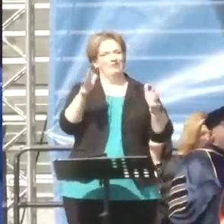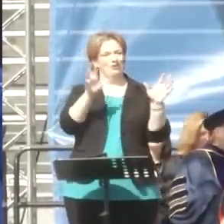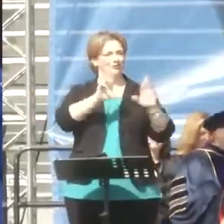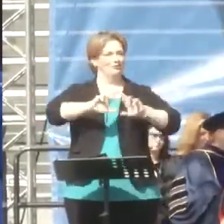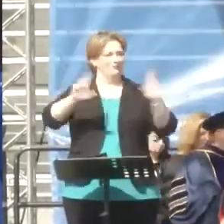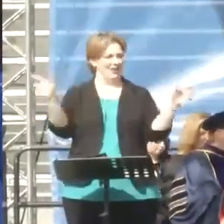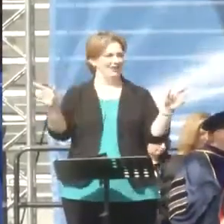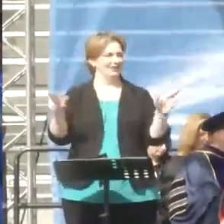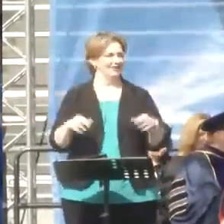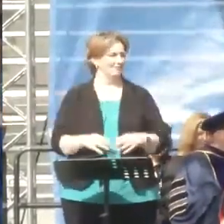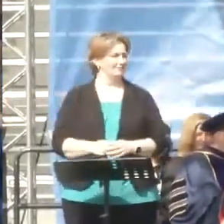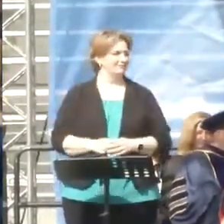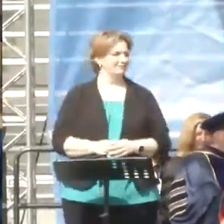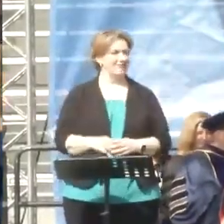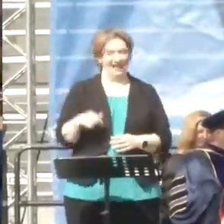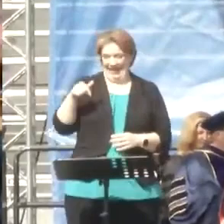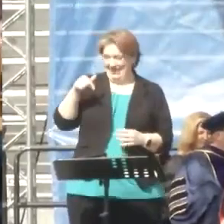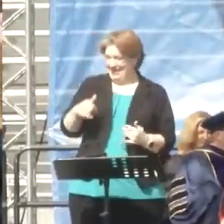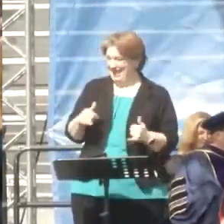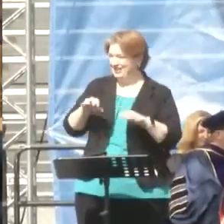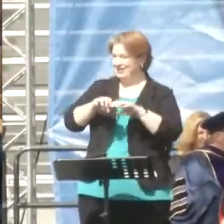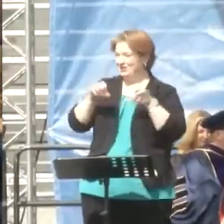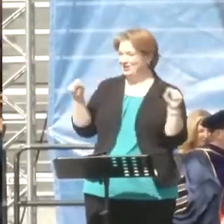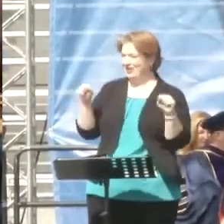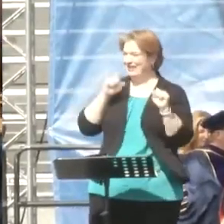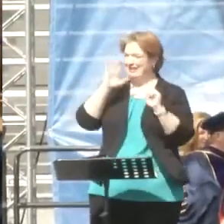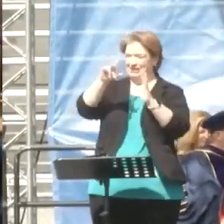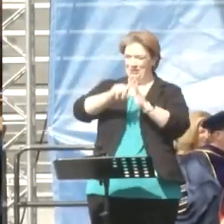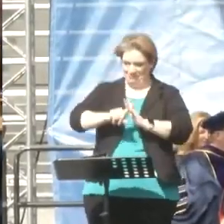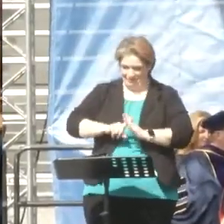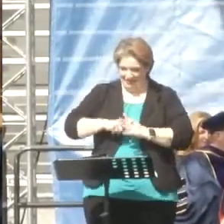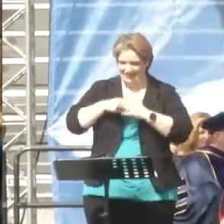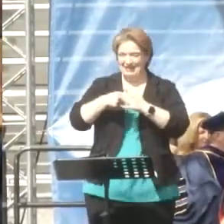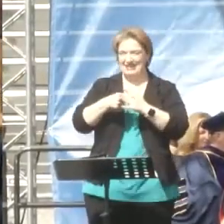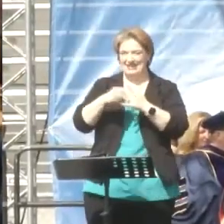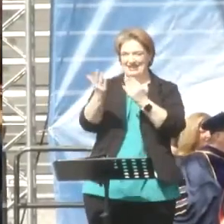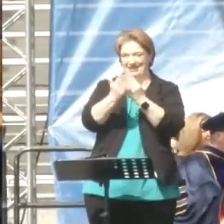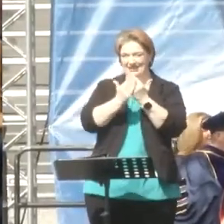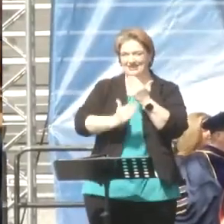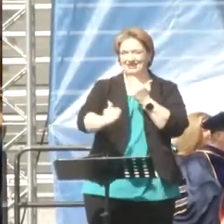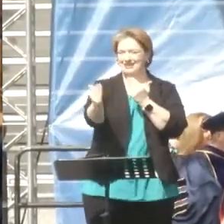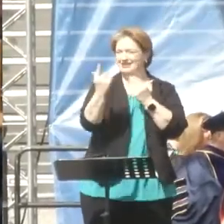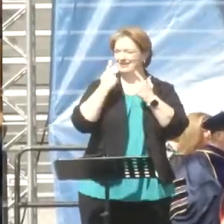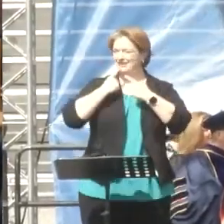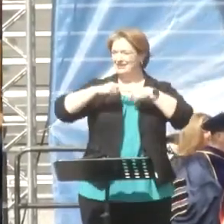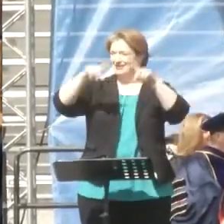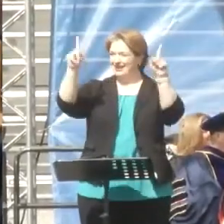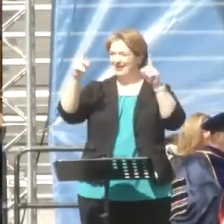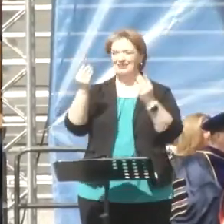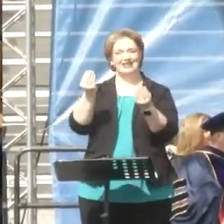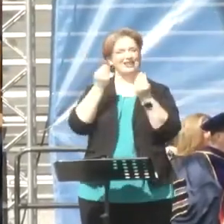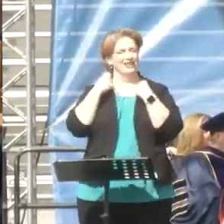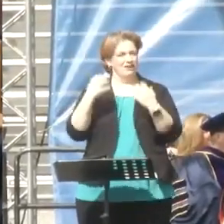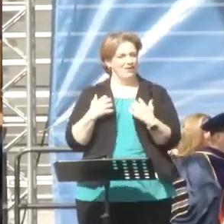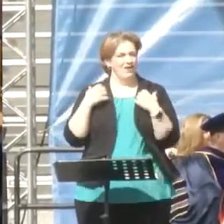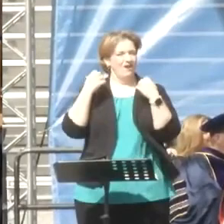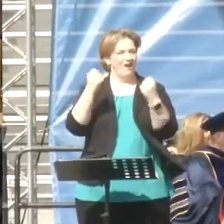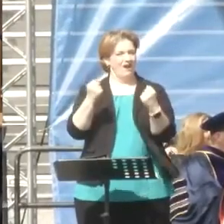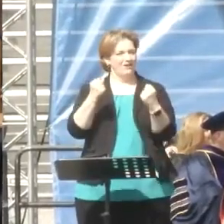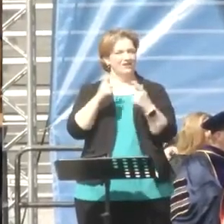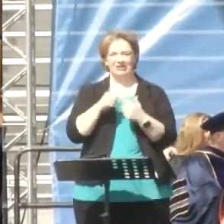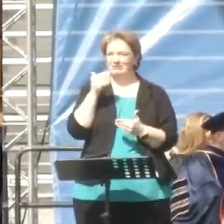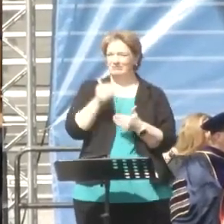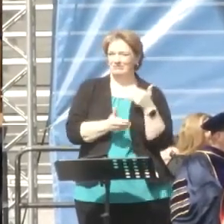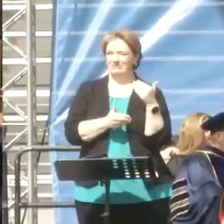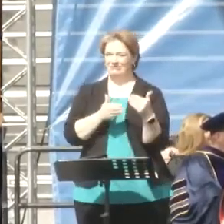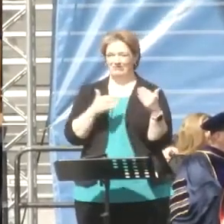great achievement as a starting point for all that you will do. Let it give you the confidence to step out boldly and